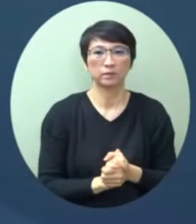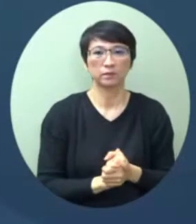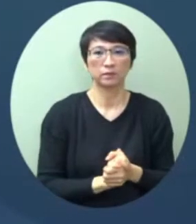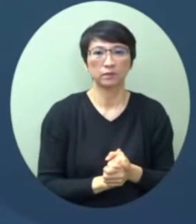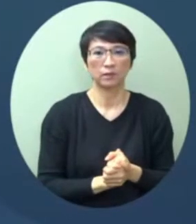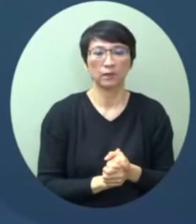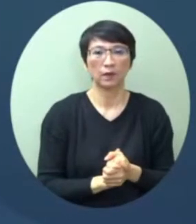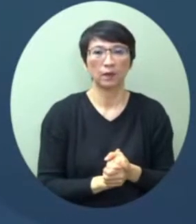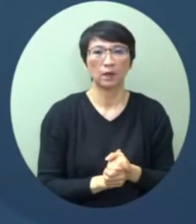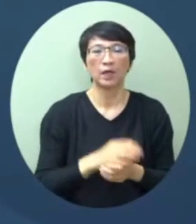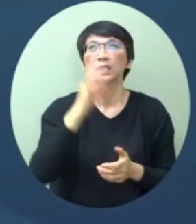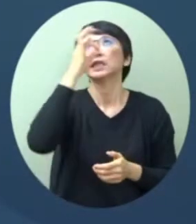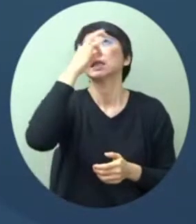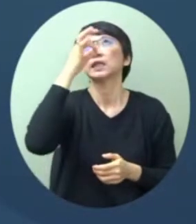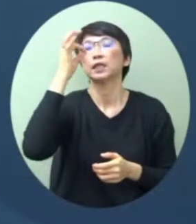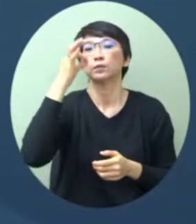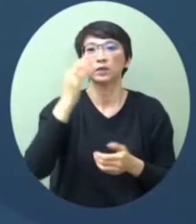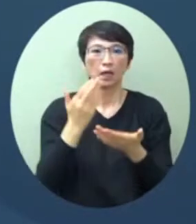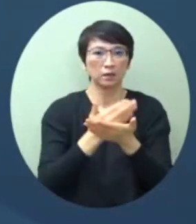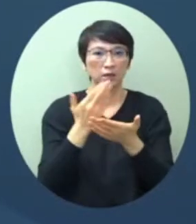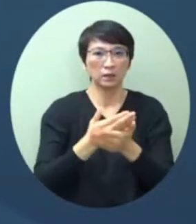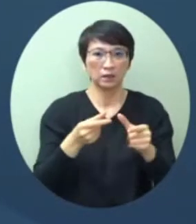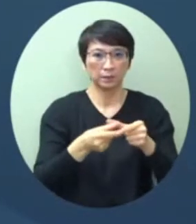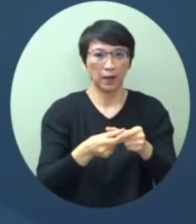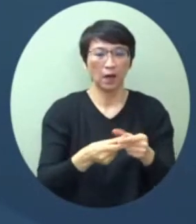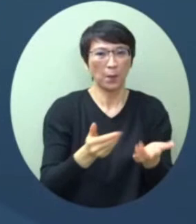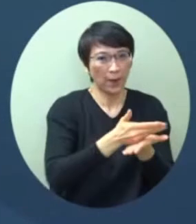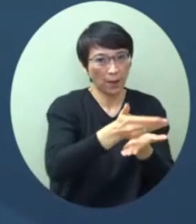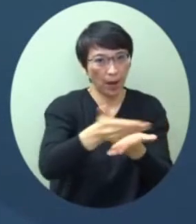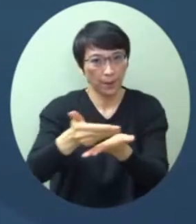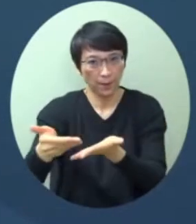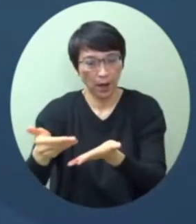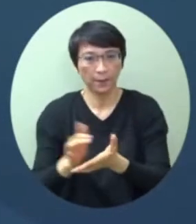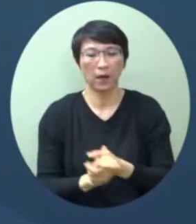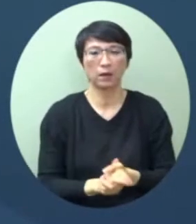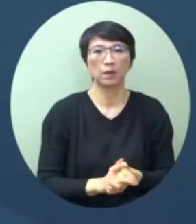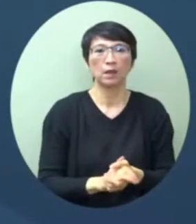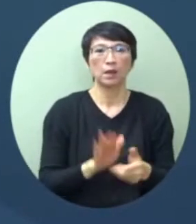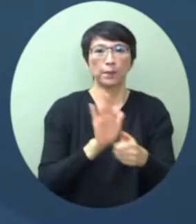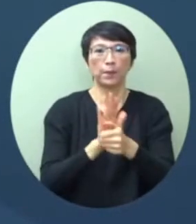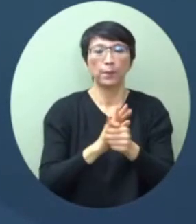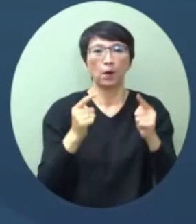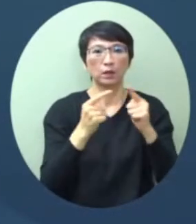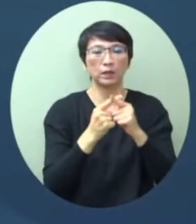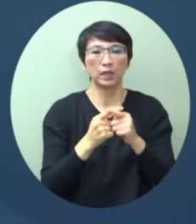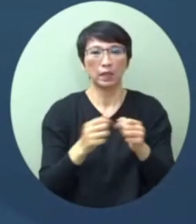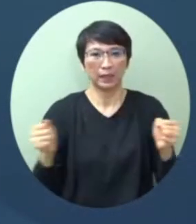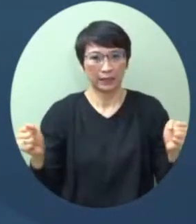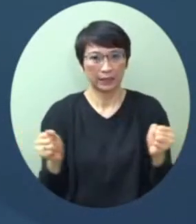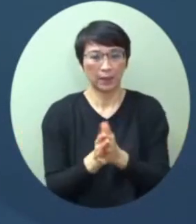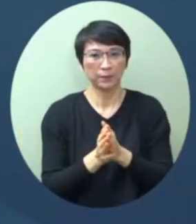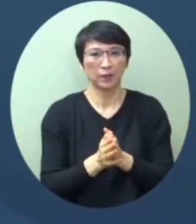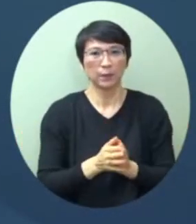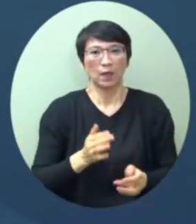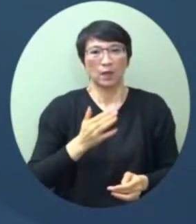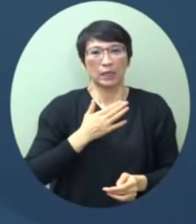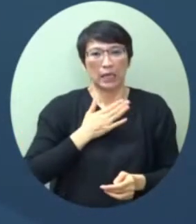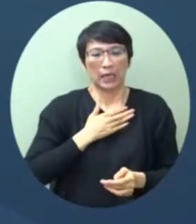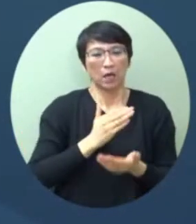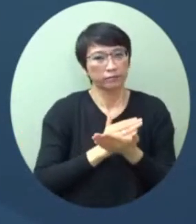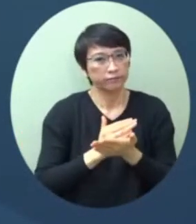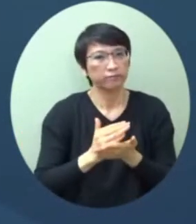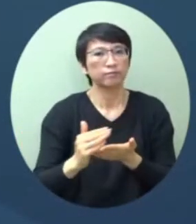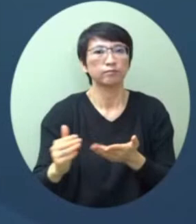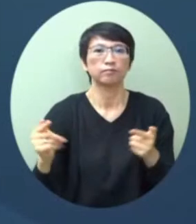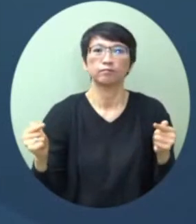any problem in procurement. And as soon as the kits have arrived, we will give them out in large scale to